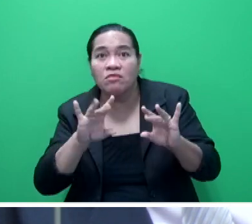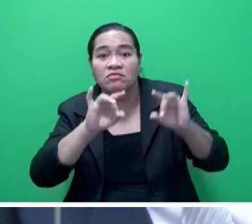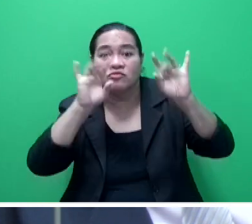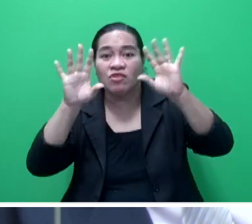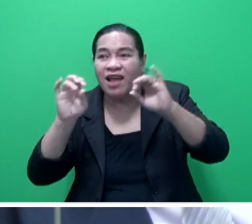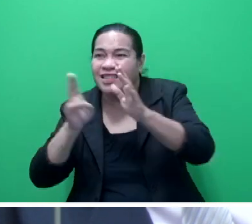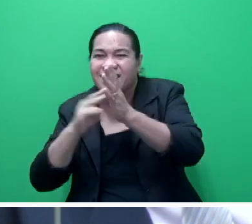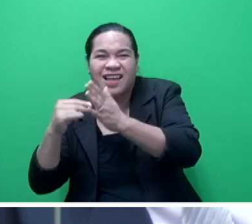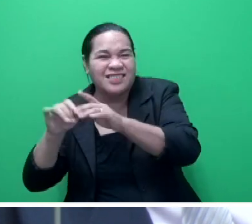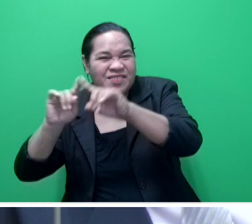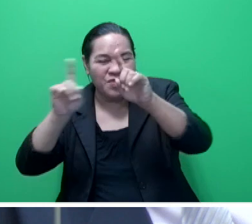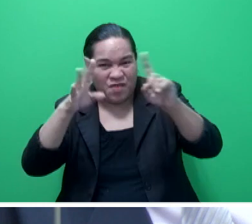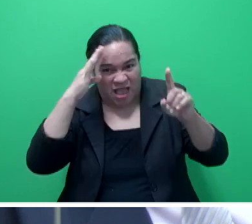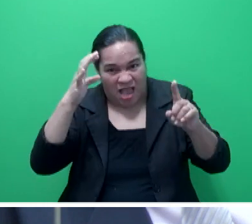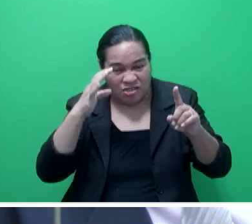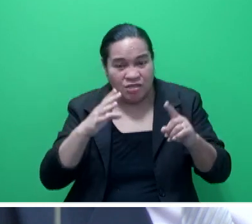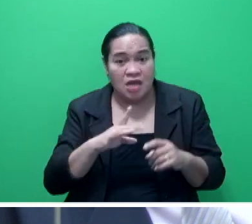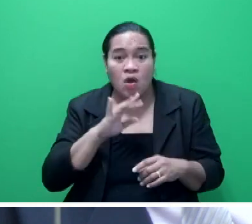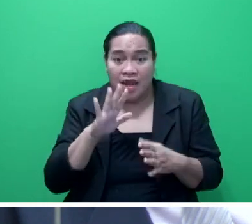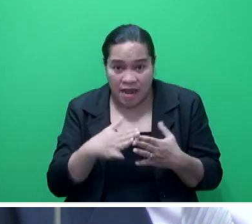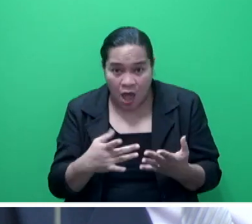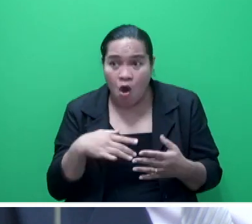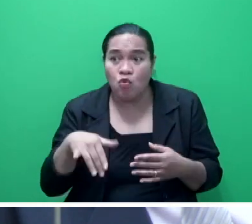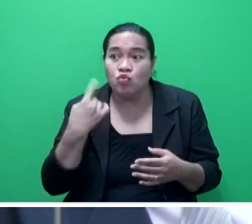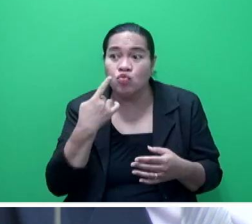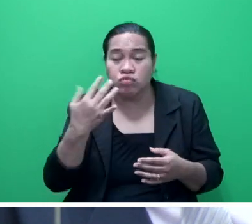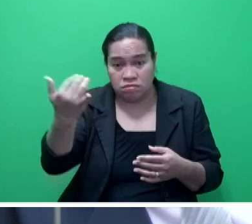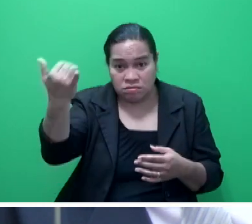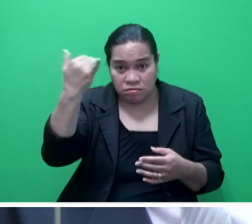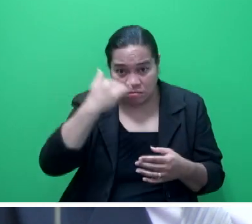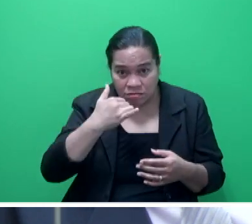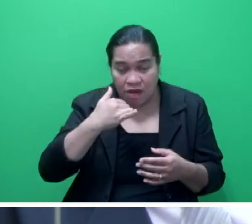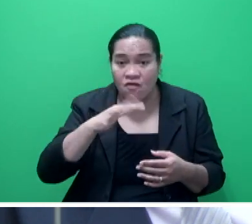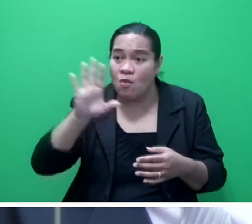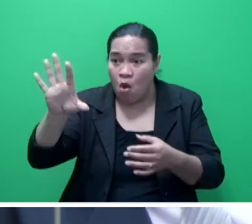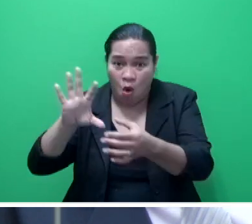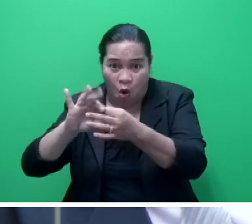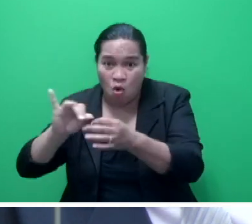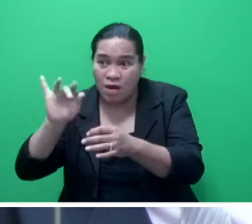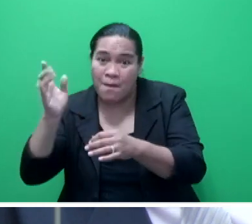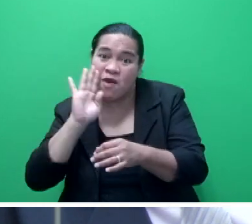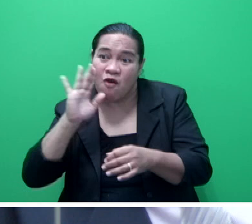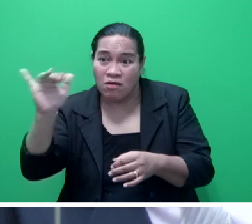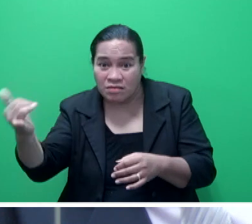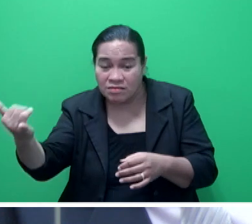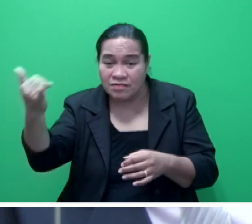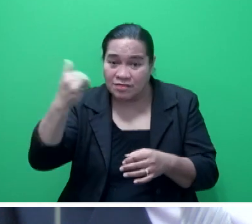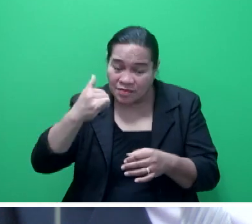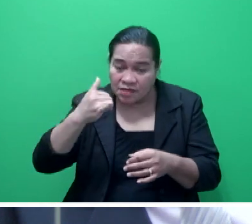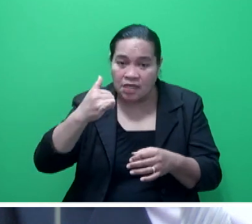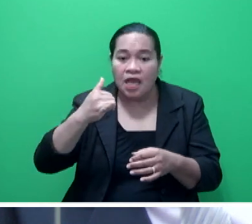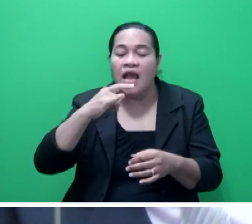countries. Now, all travelers departing from travel partner countries have an added option